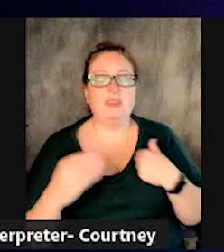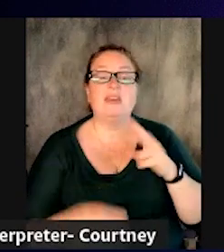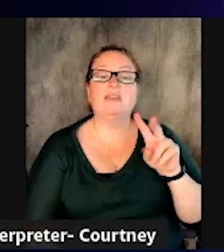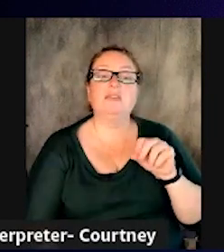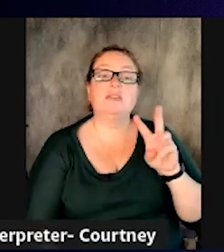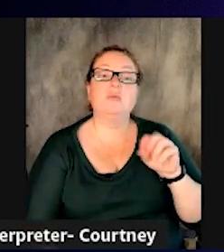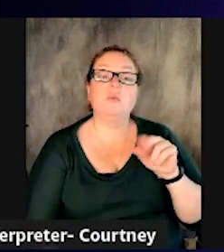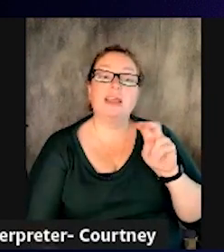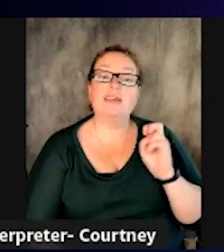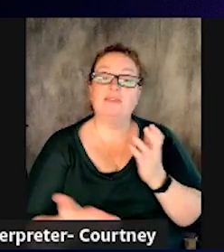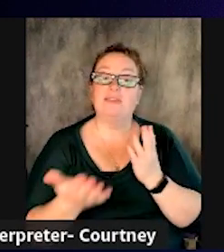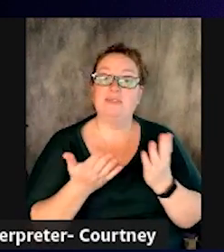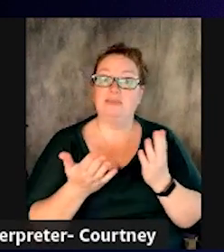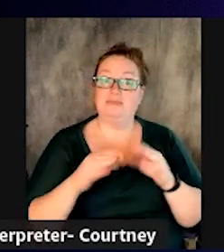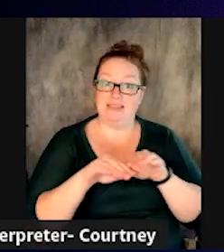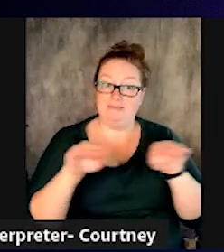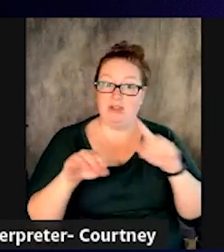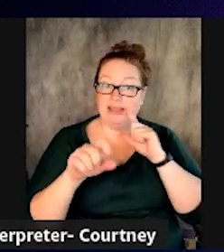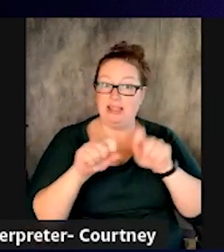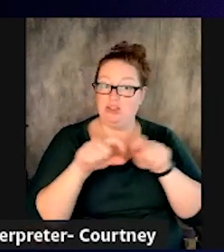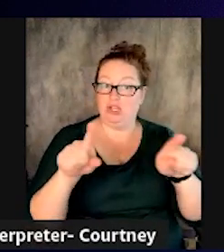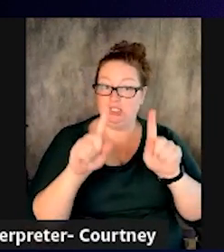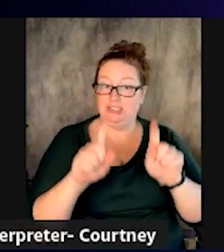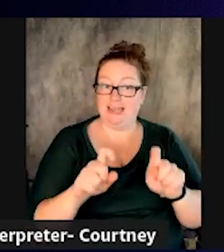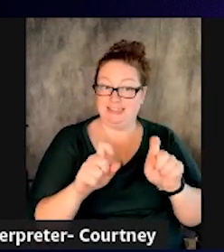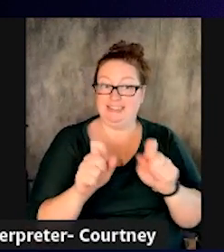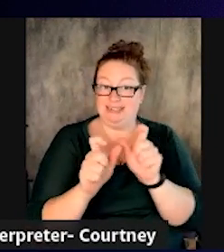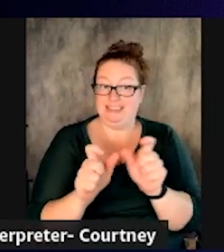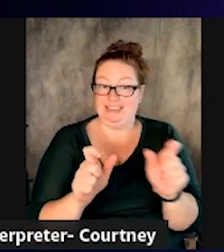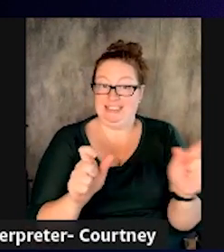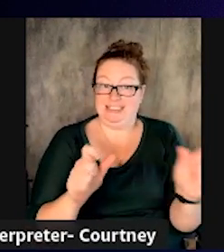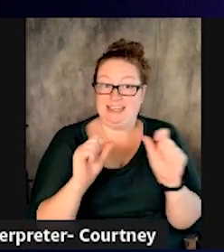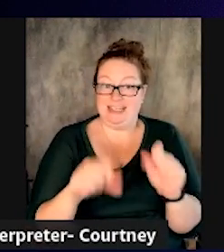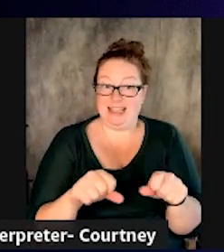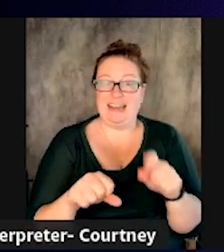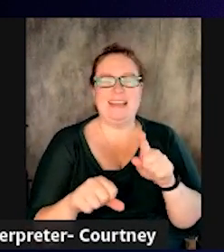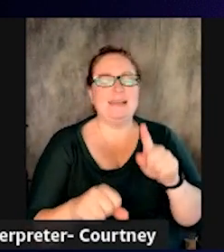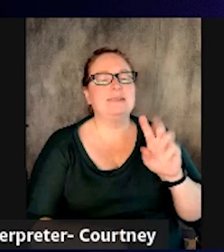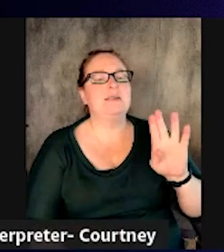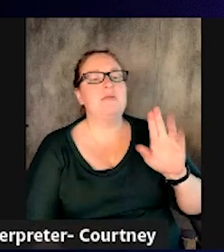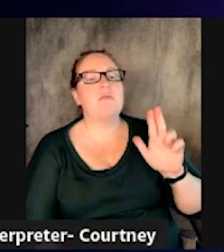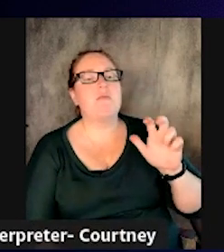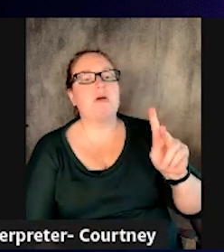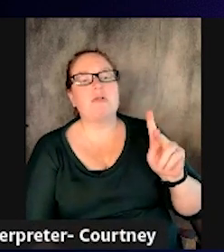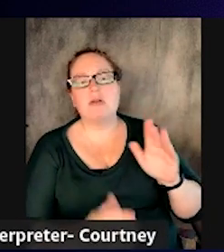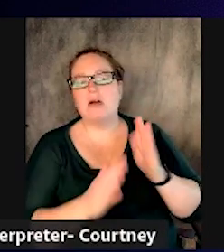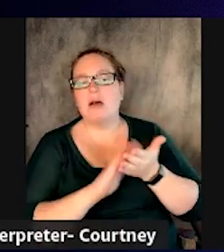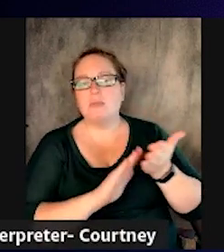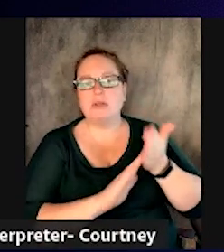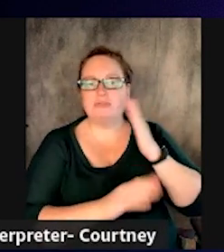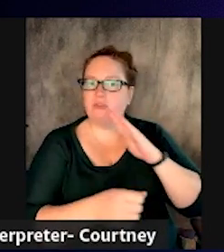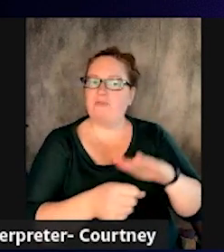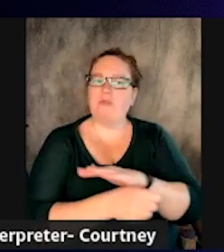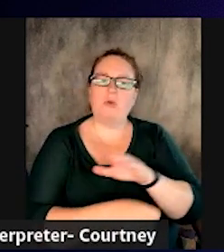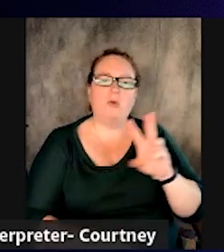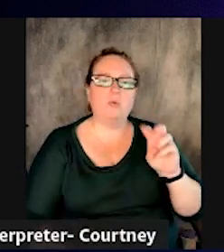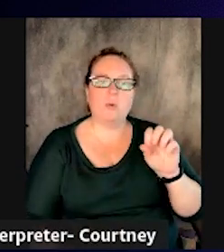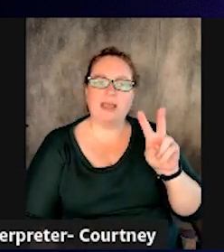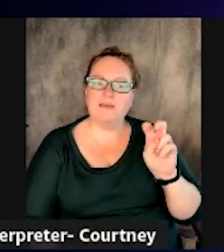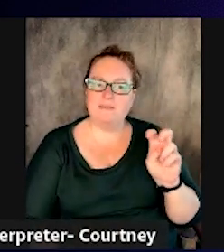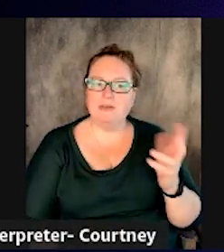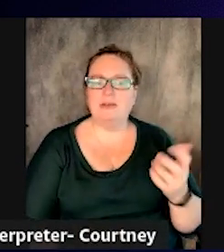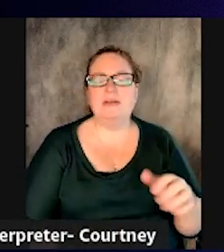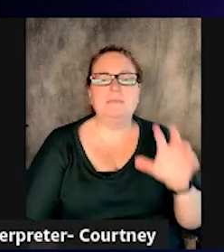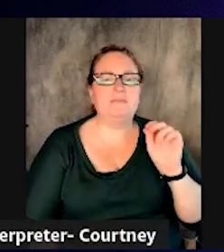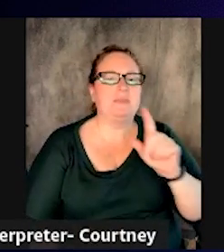to launch test instances. And this is a bulk operation across my whole wave. And it's really a